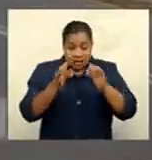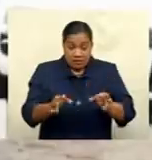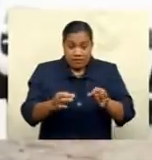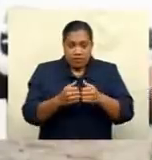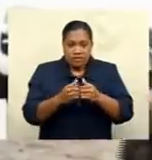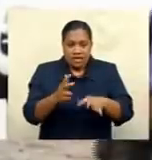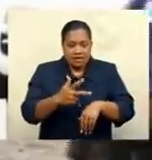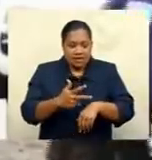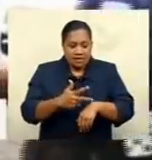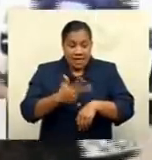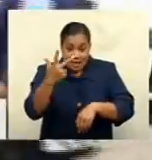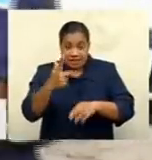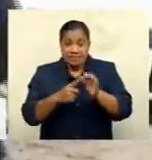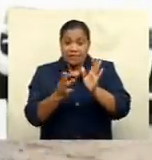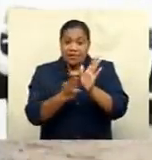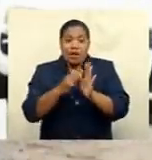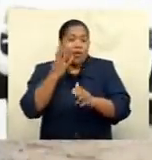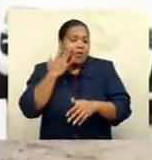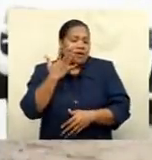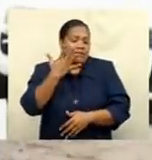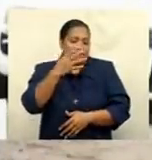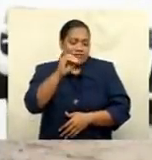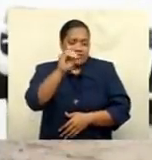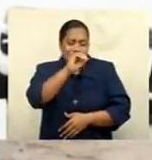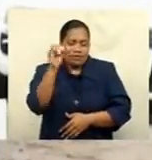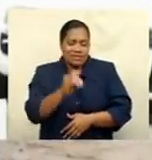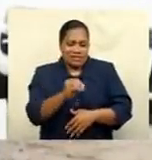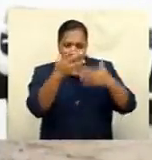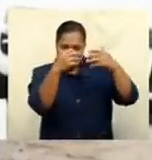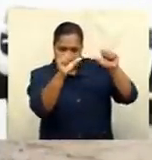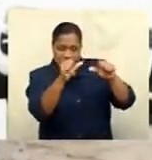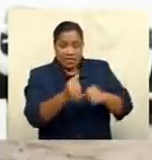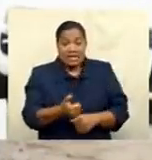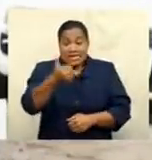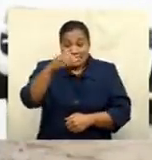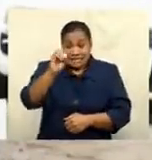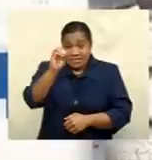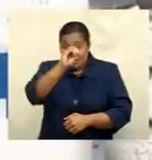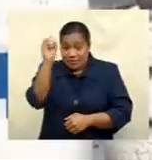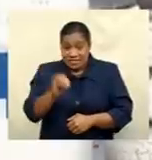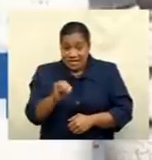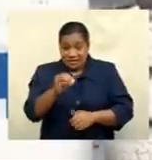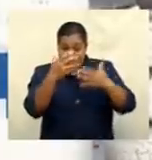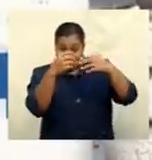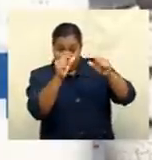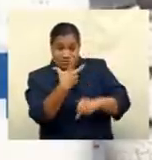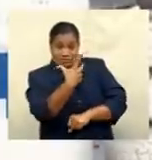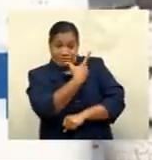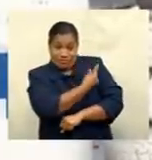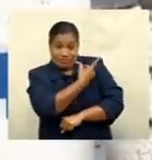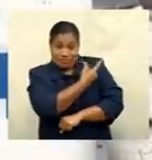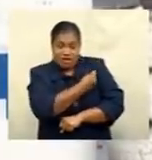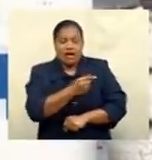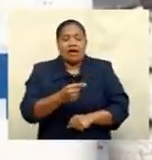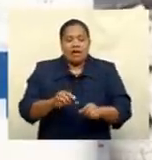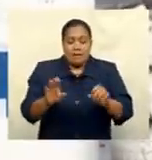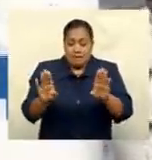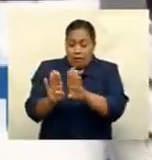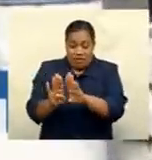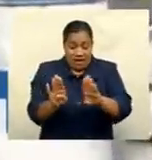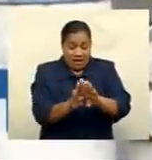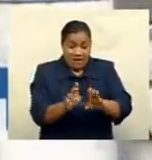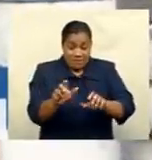the 50% fully vaccinated threshold. 60% threshold will allow the lifting of the containment area borders in Viti